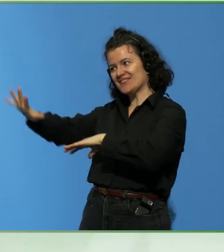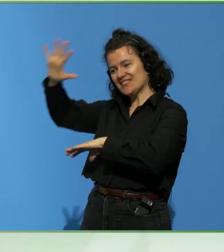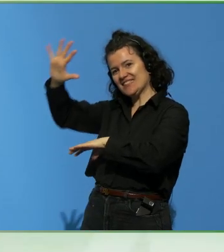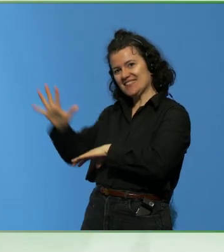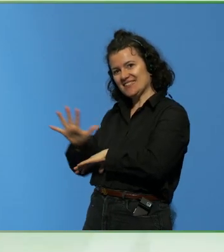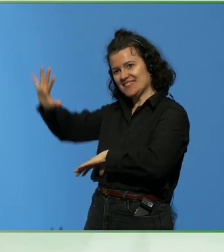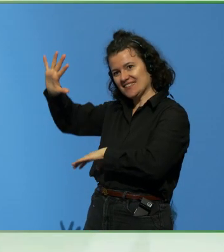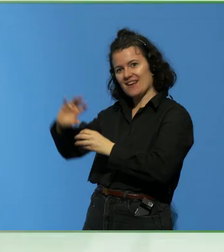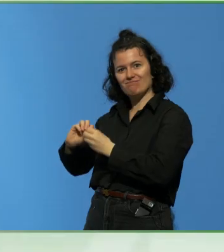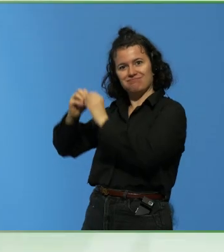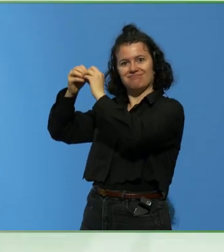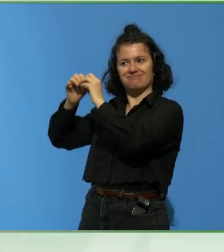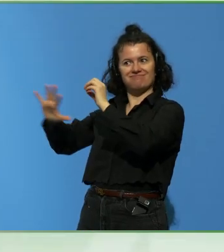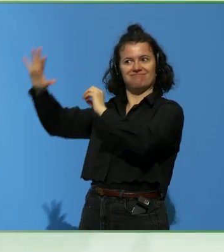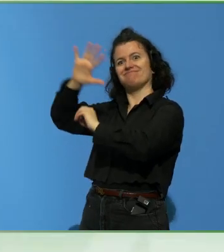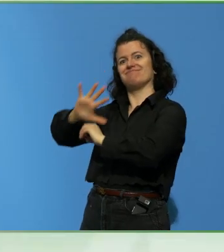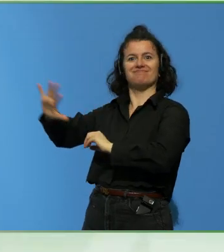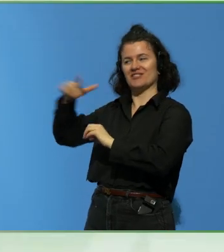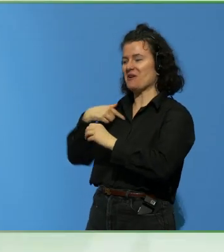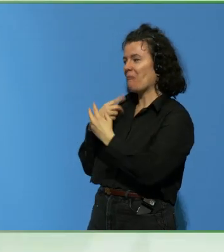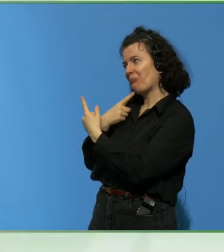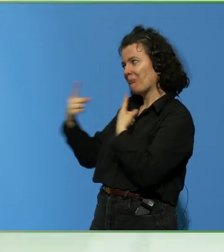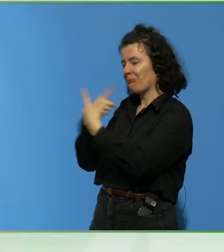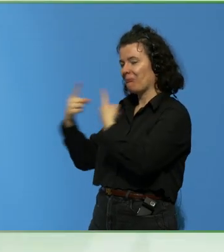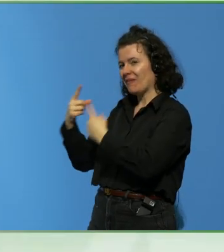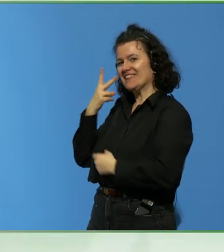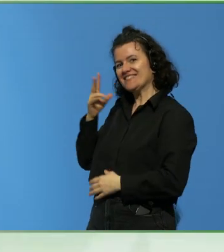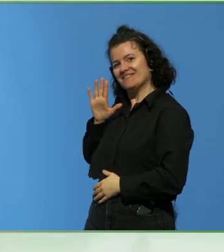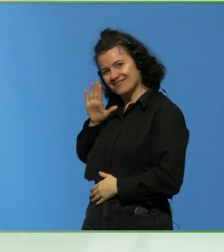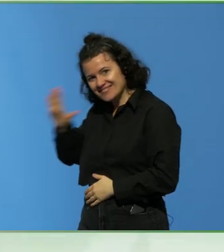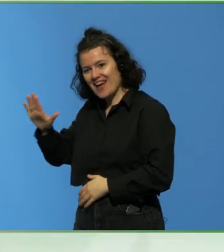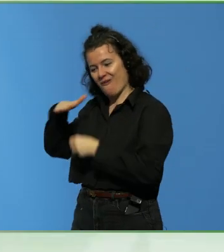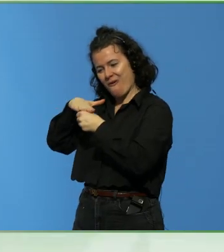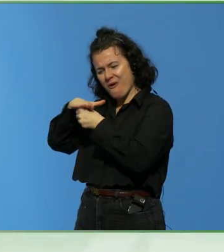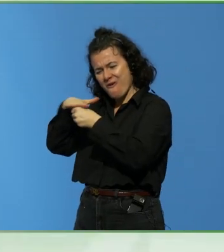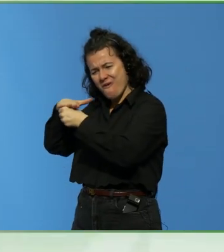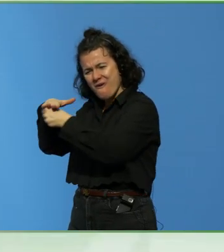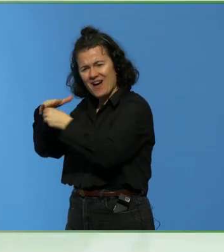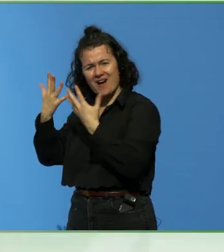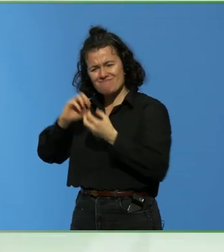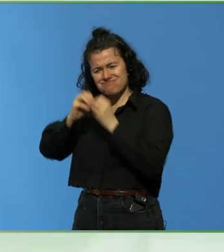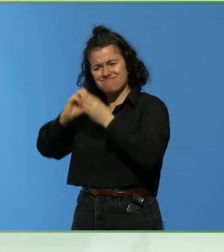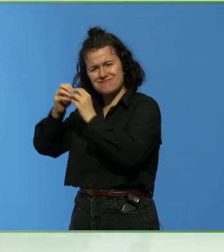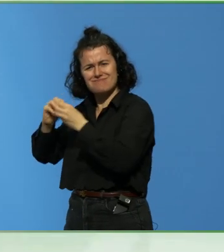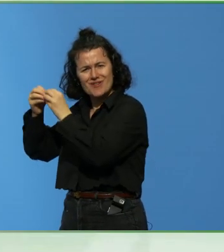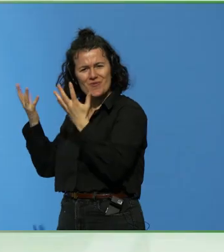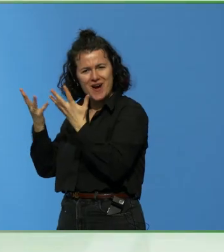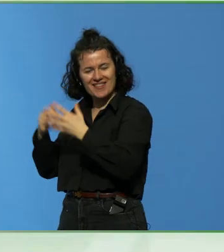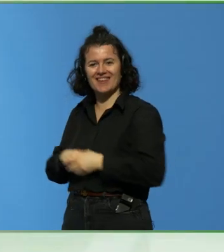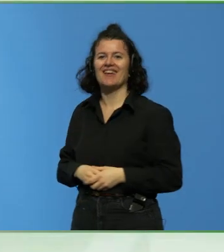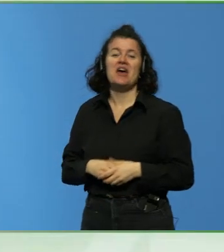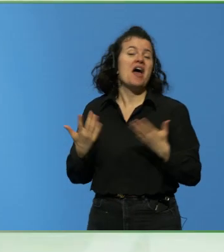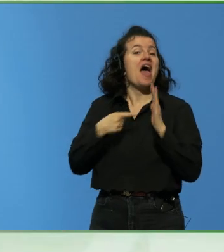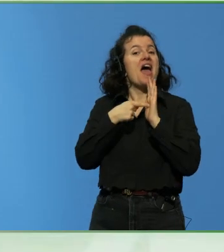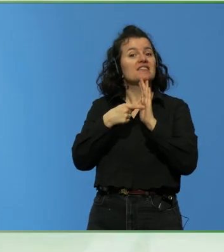discusses innovation that is truly rooted in lived experience in local realities. So whether that's accessible menstrual